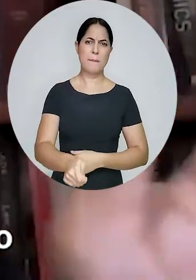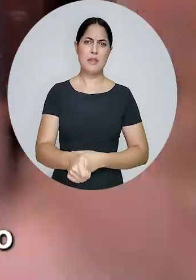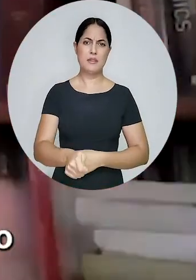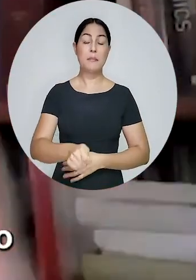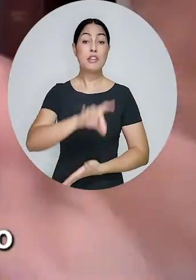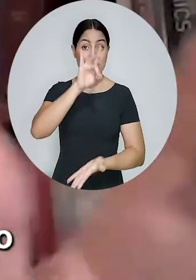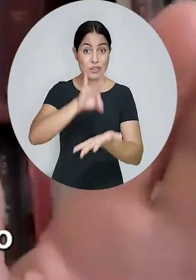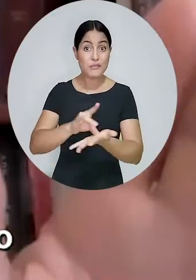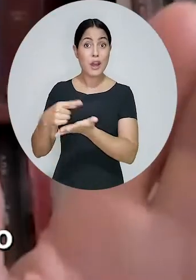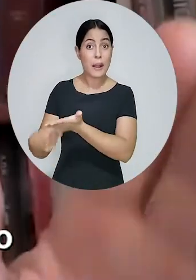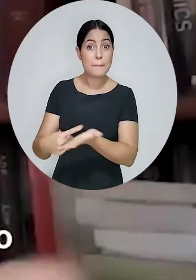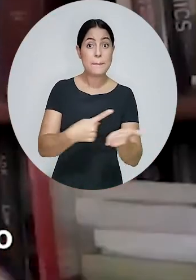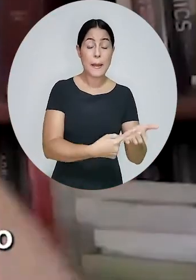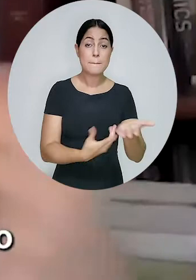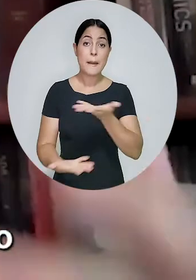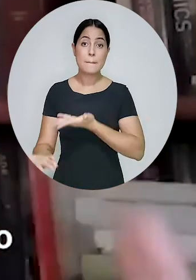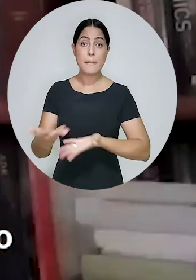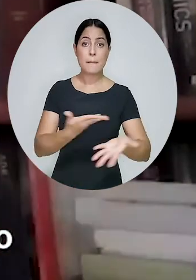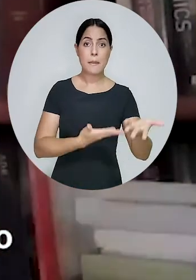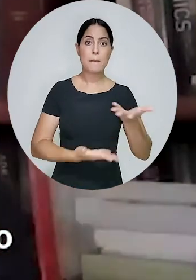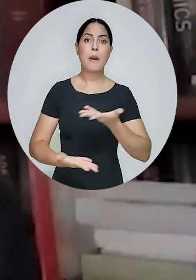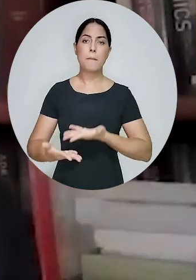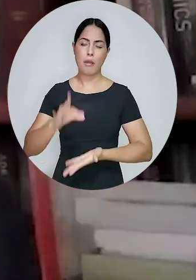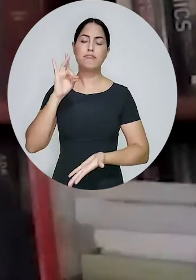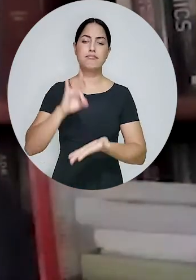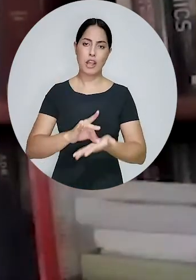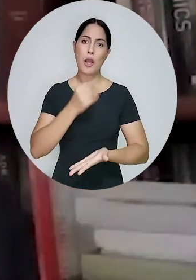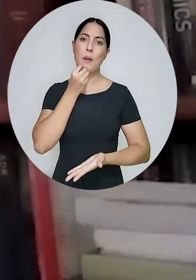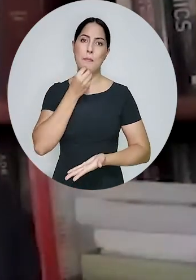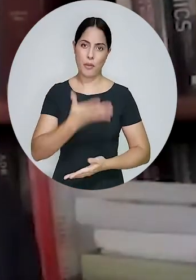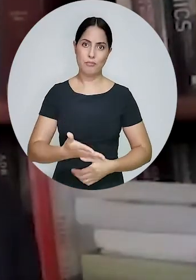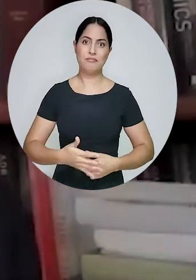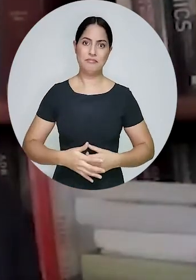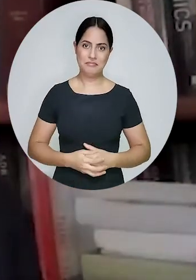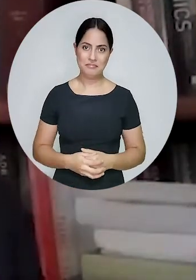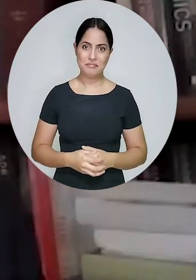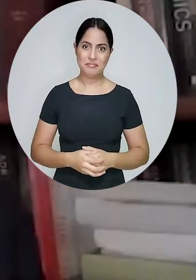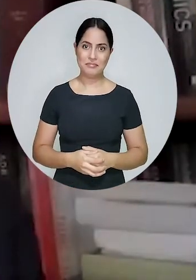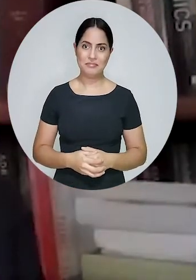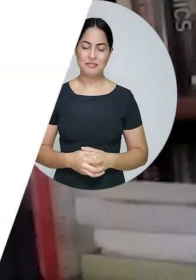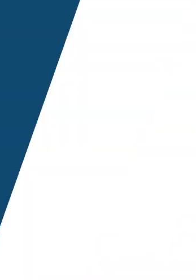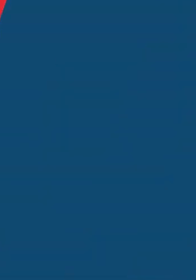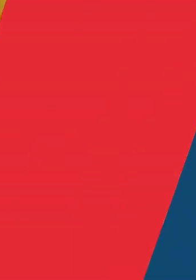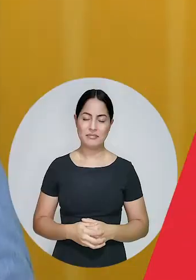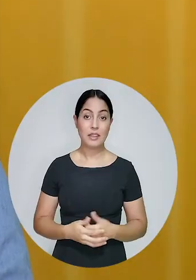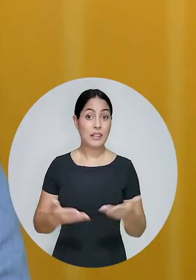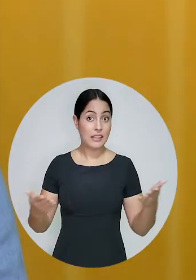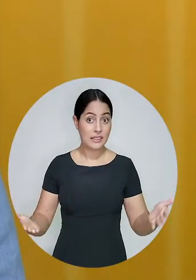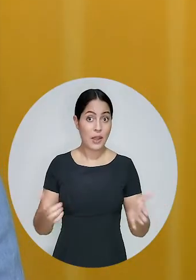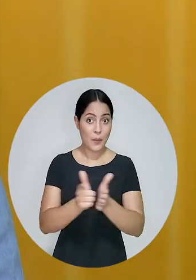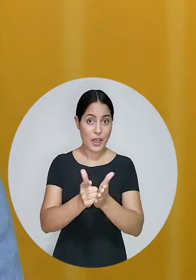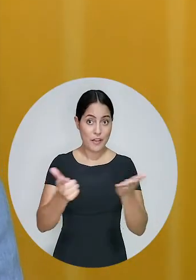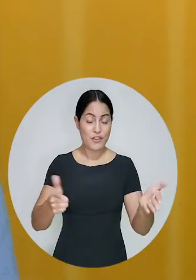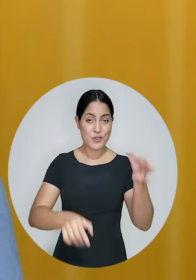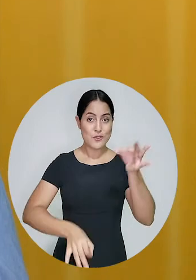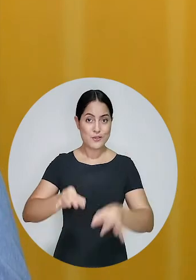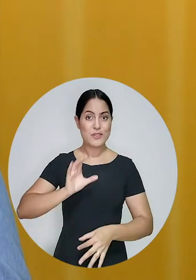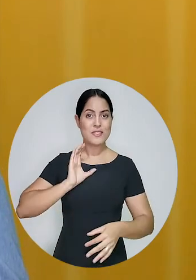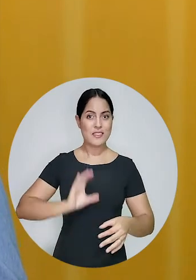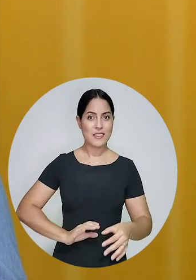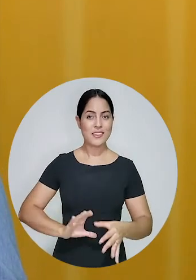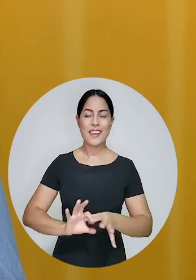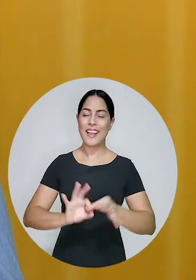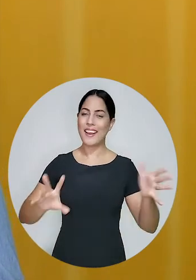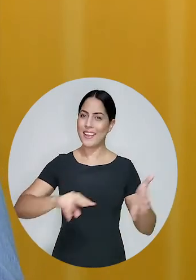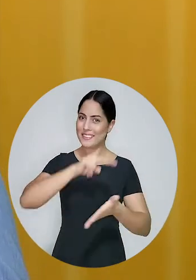the door to mediation, that they'll be working with someone who's a good mediator. A primeira edição da revista Justiça